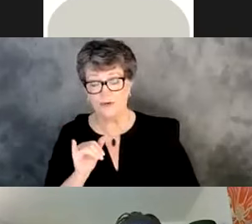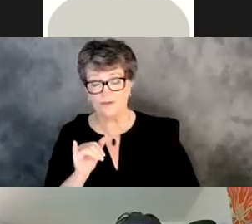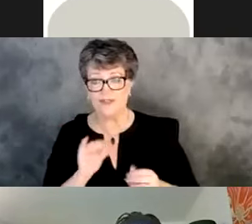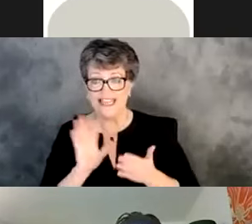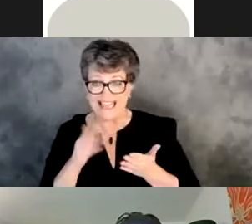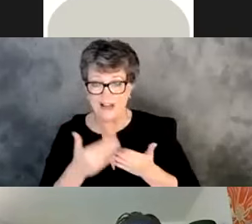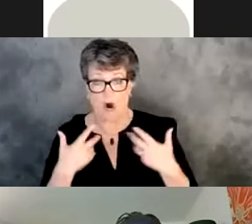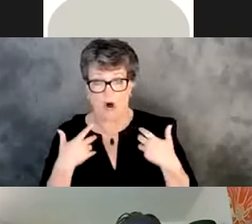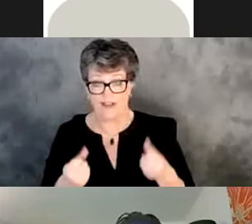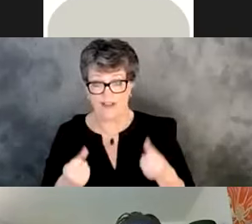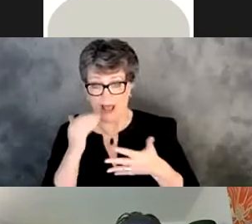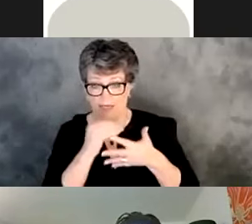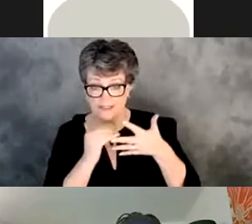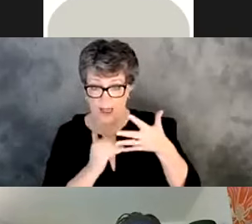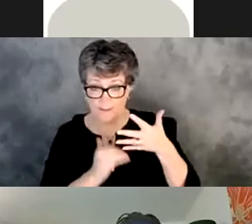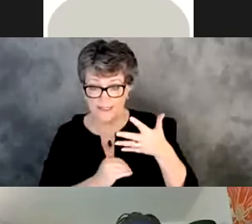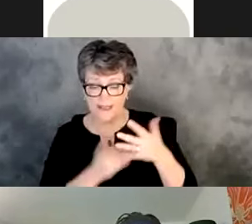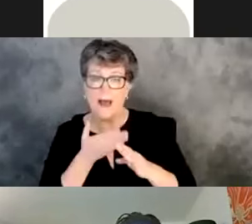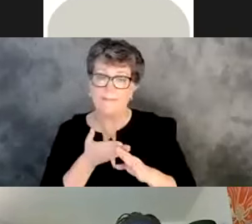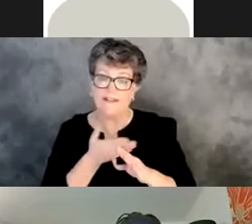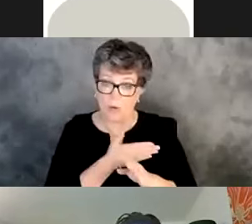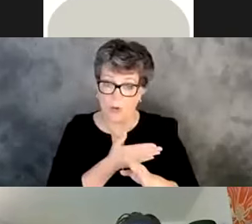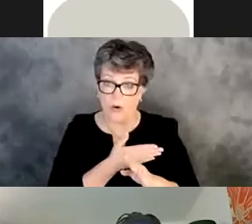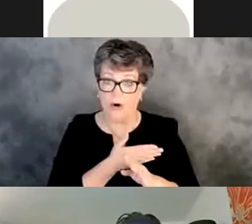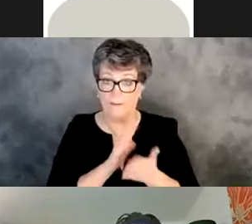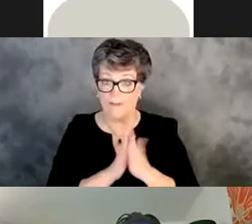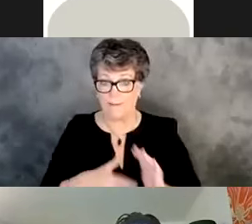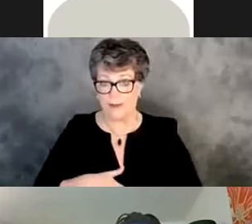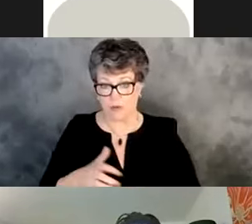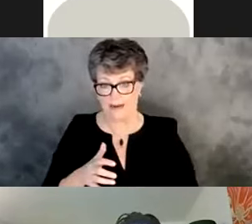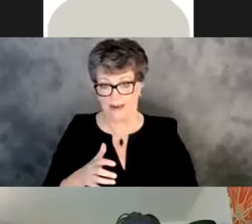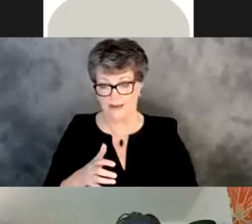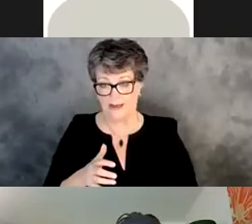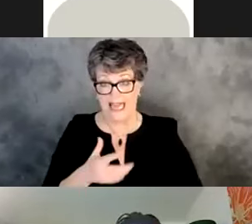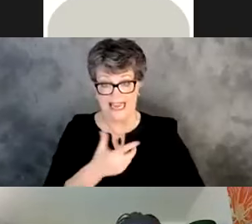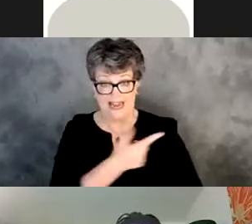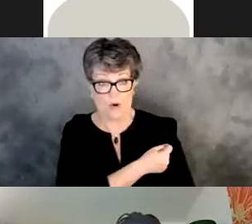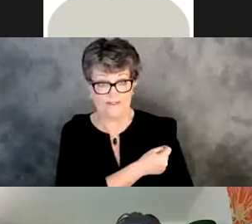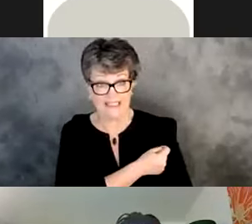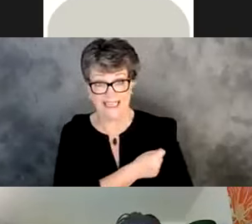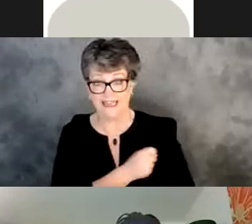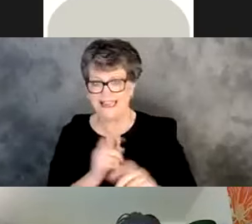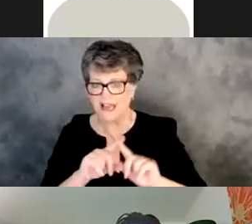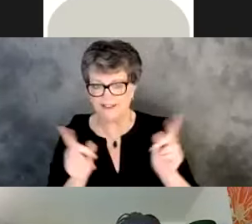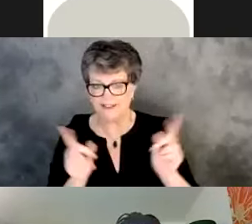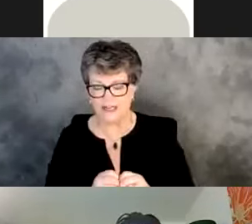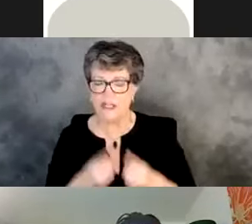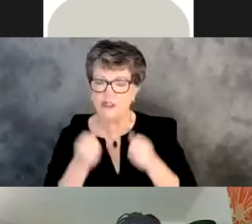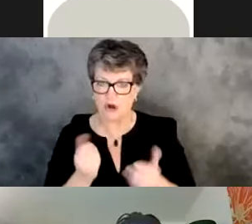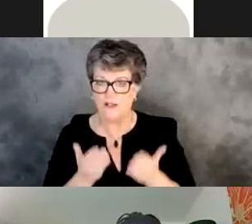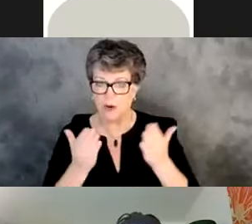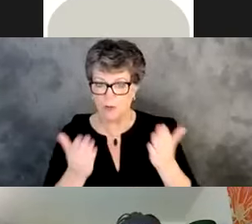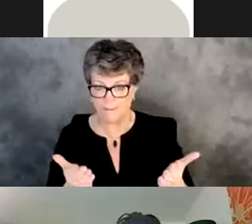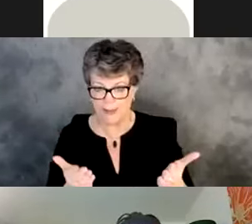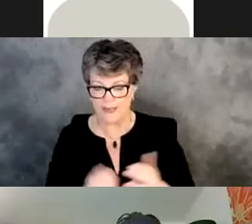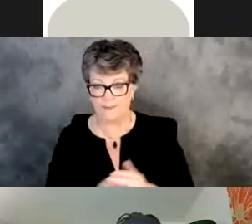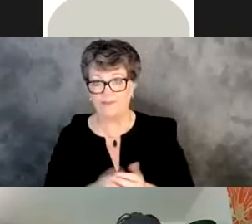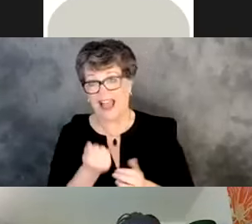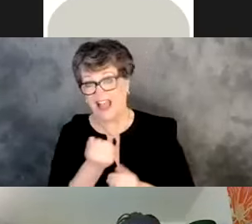health steps before getting pregnant, getting the COVID vaccine is no different. It's strongly recommended. I have